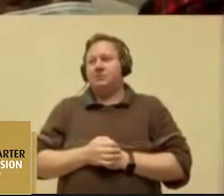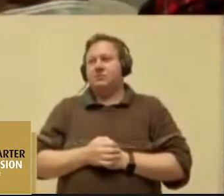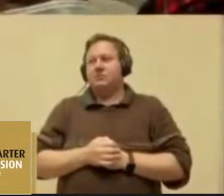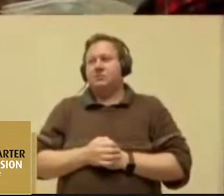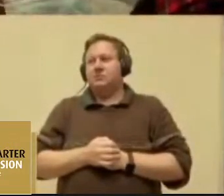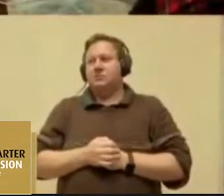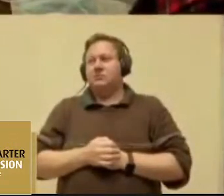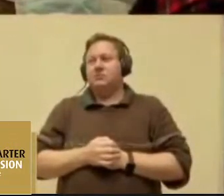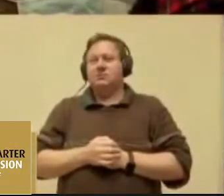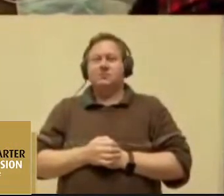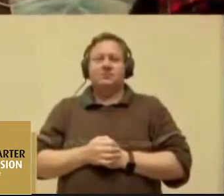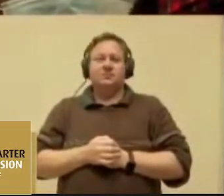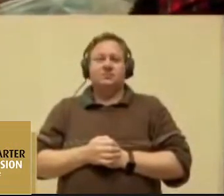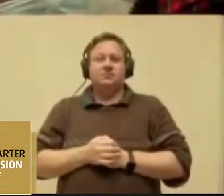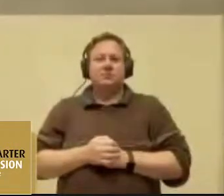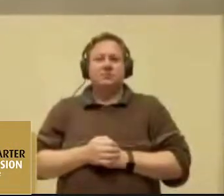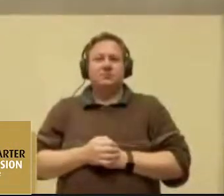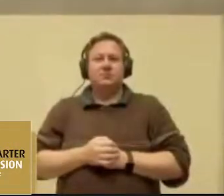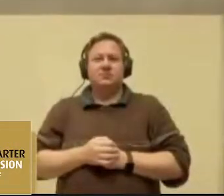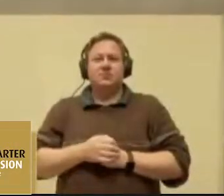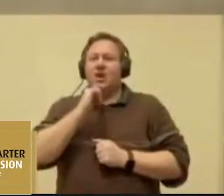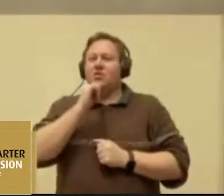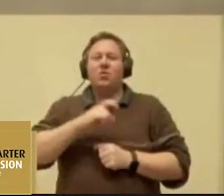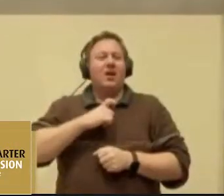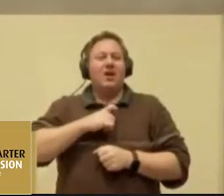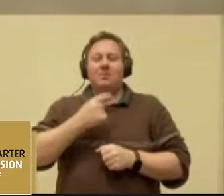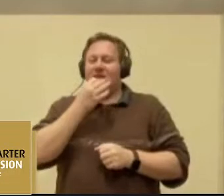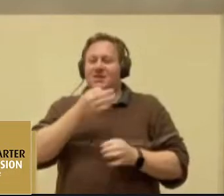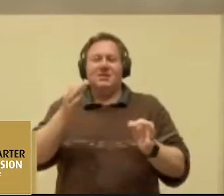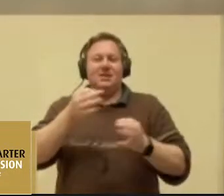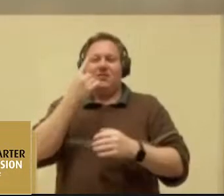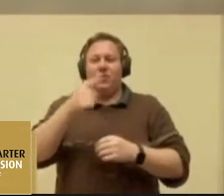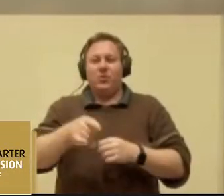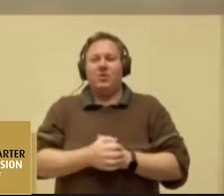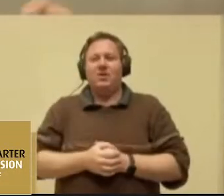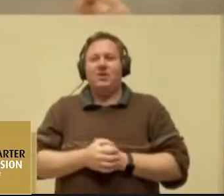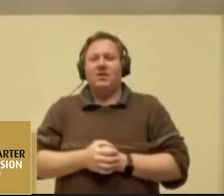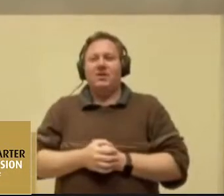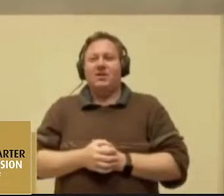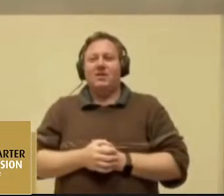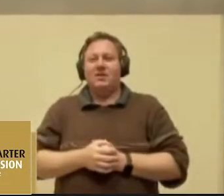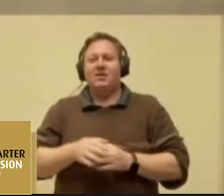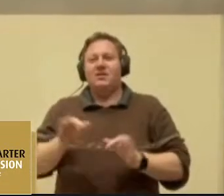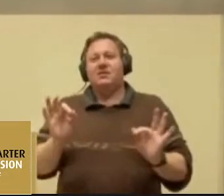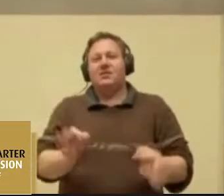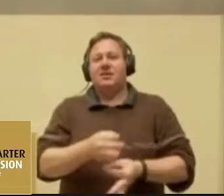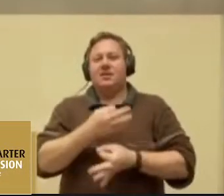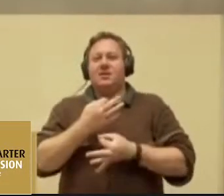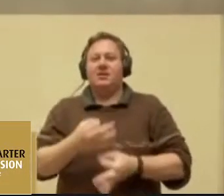and uh i don't care i will sing for you let me sing for you pasadena